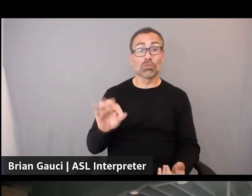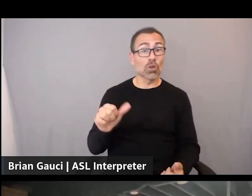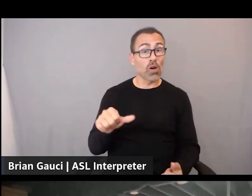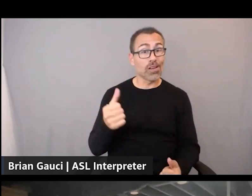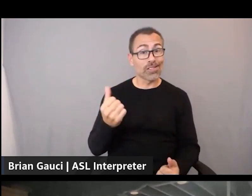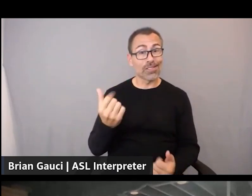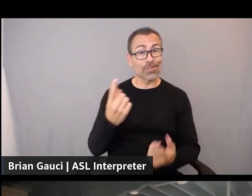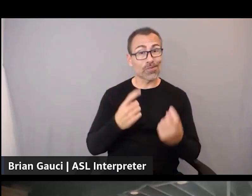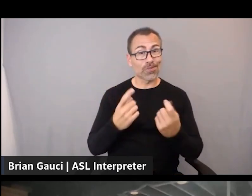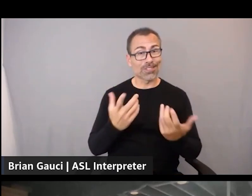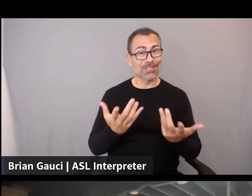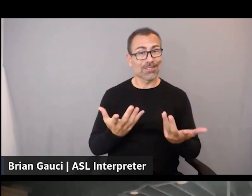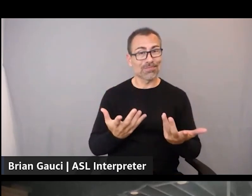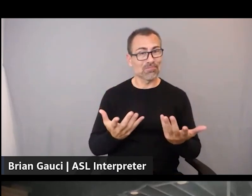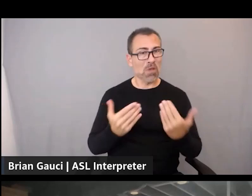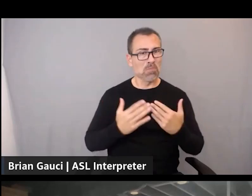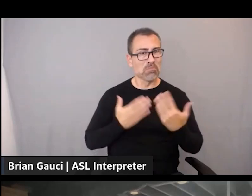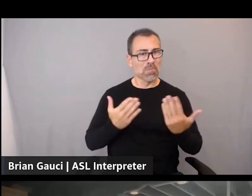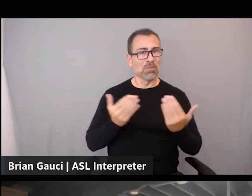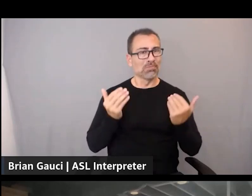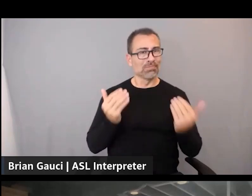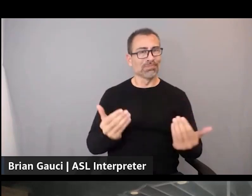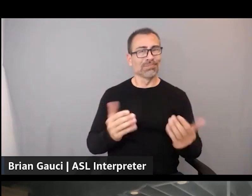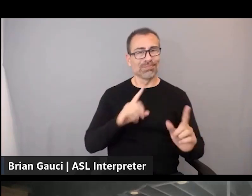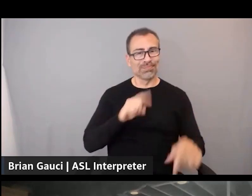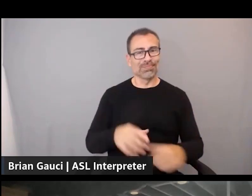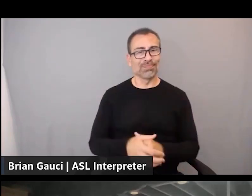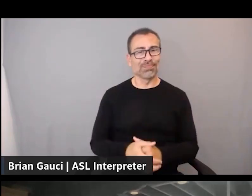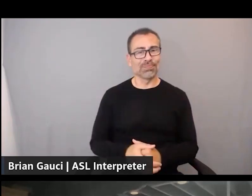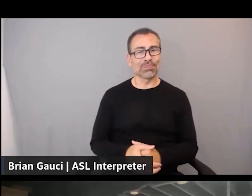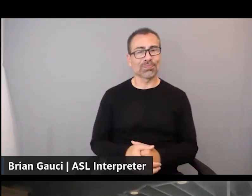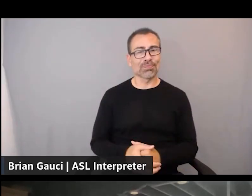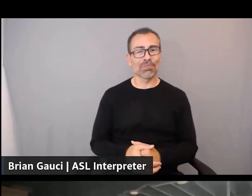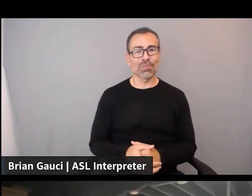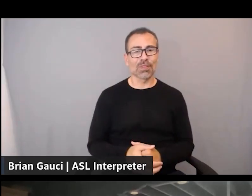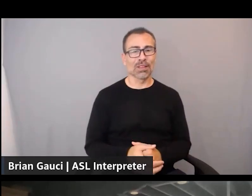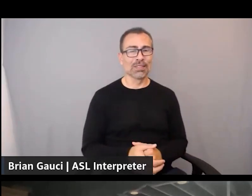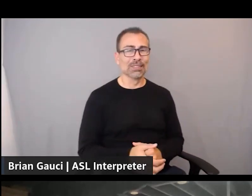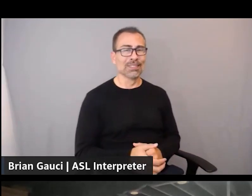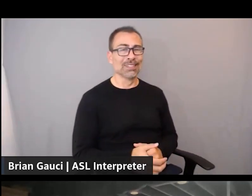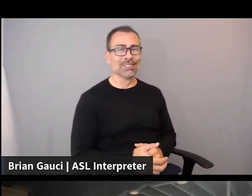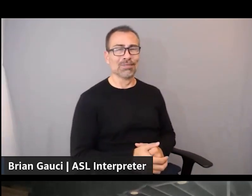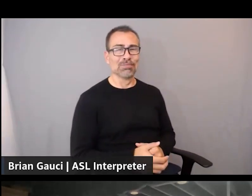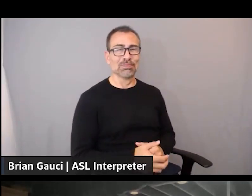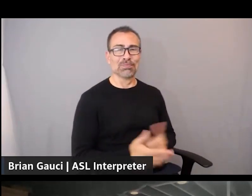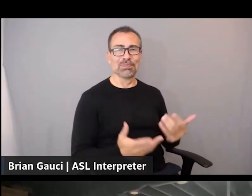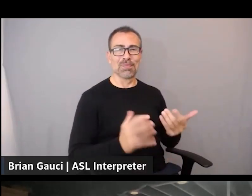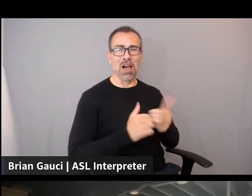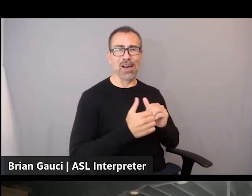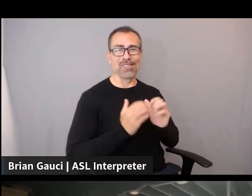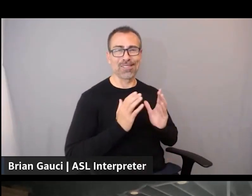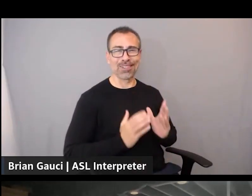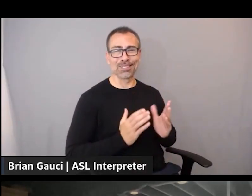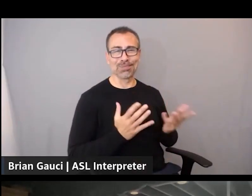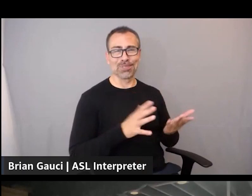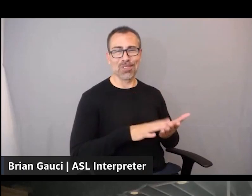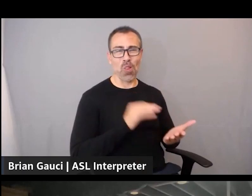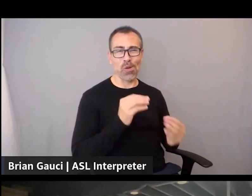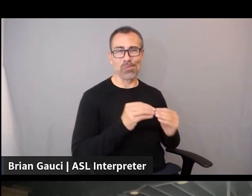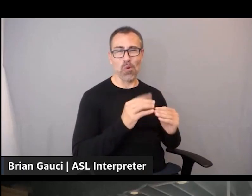questions, I'm happy to answer. Well, how can customers learn more about the service feature?